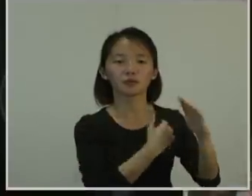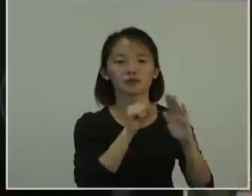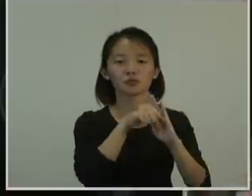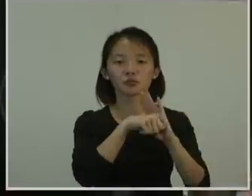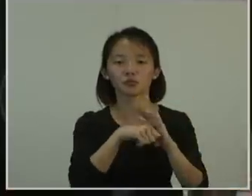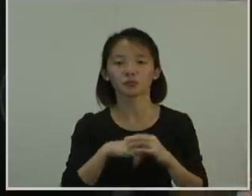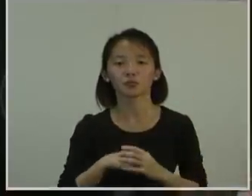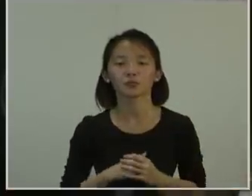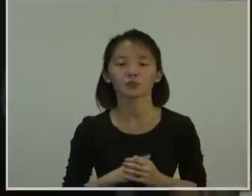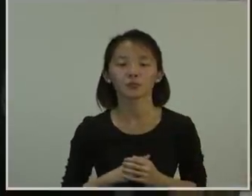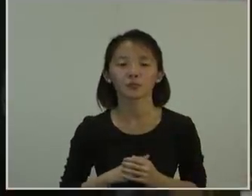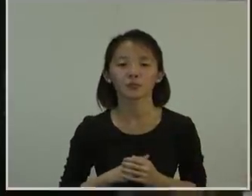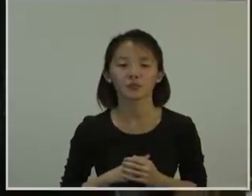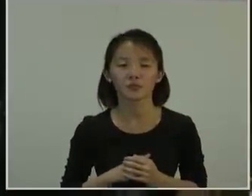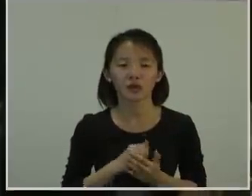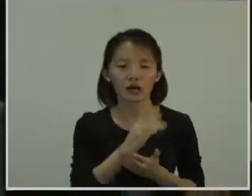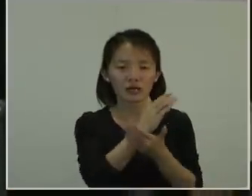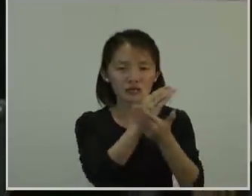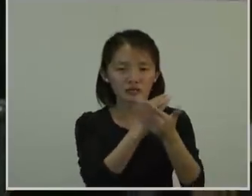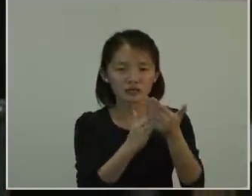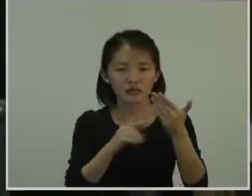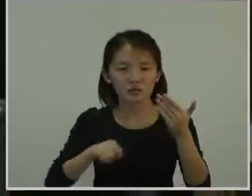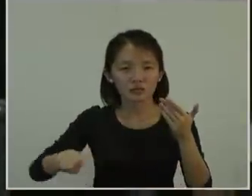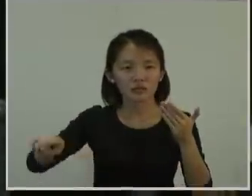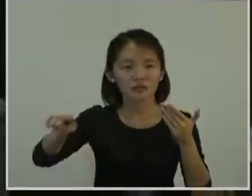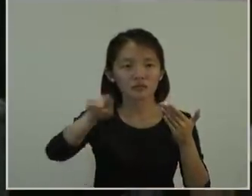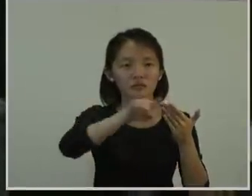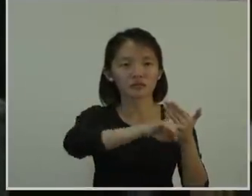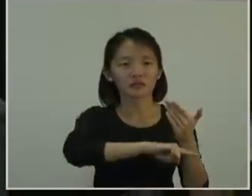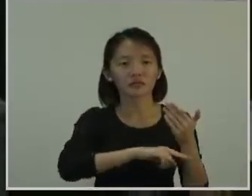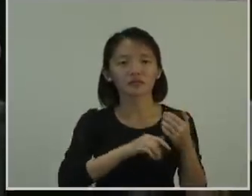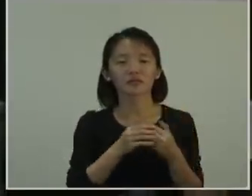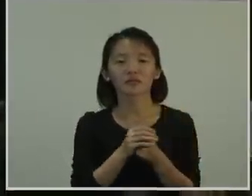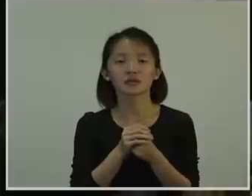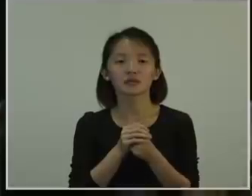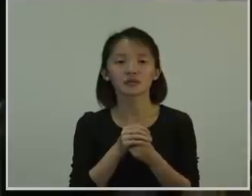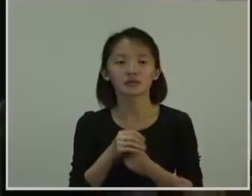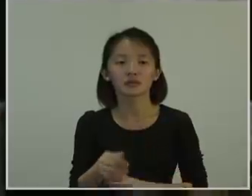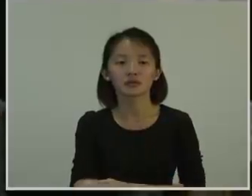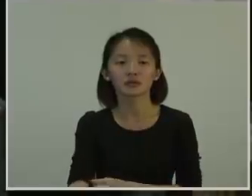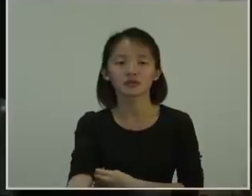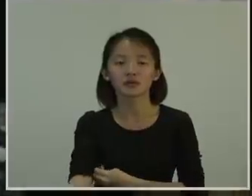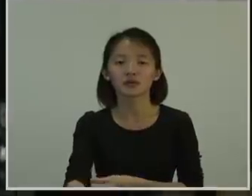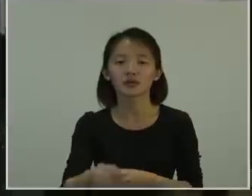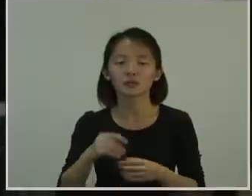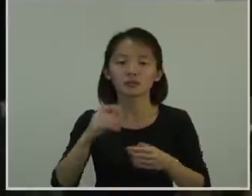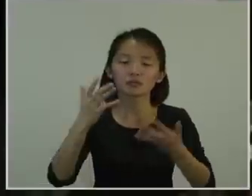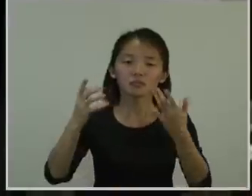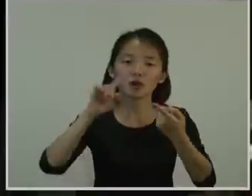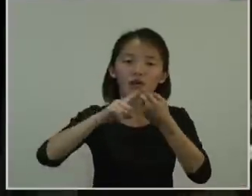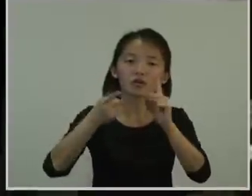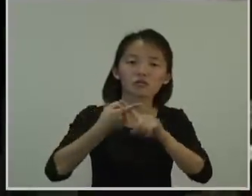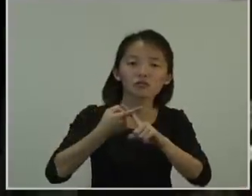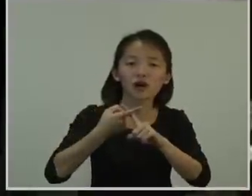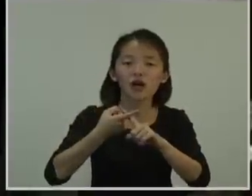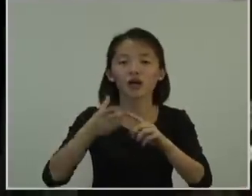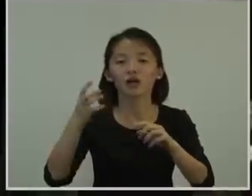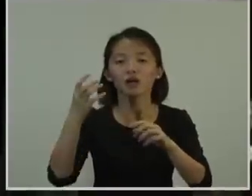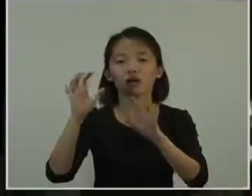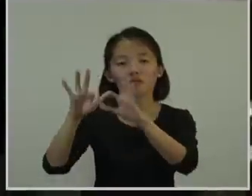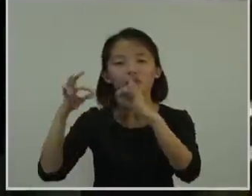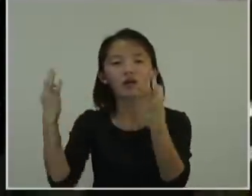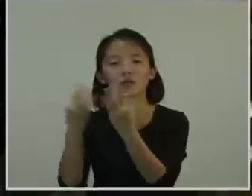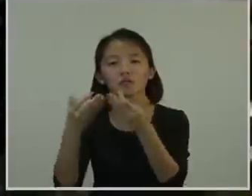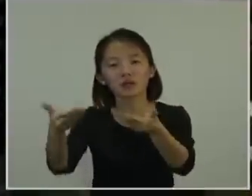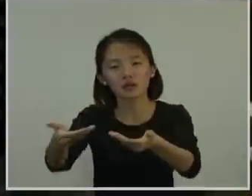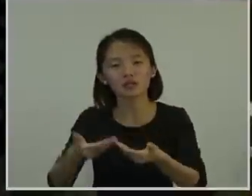Several of you are here because your friend or relative invited you. Some of